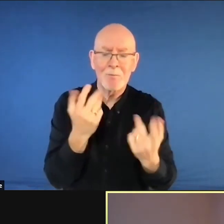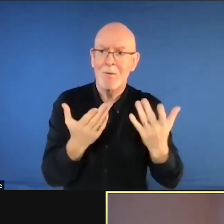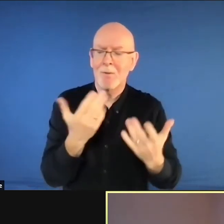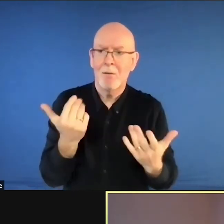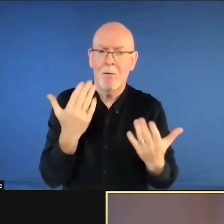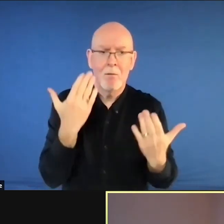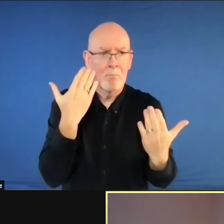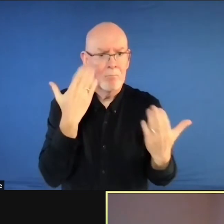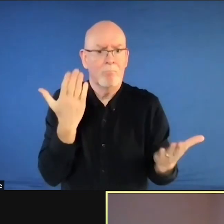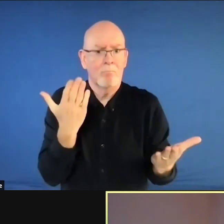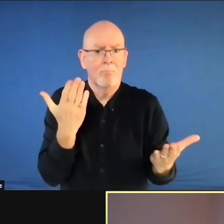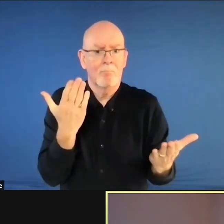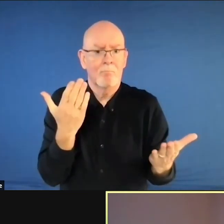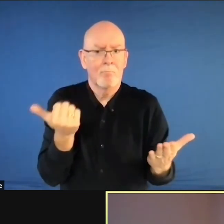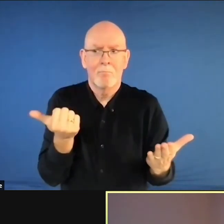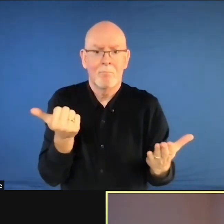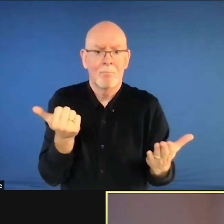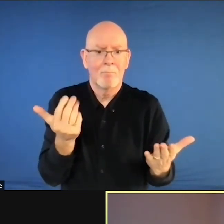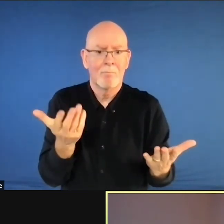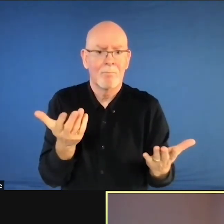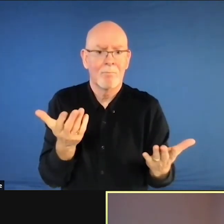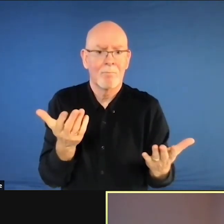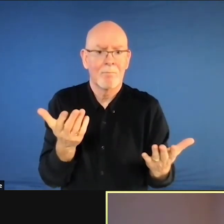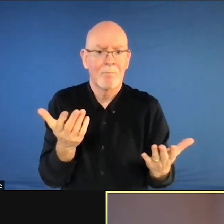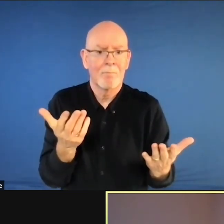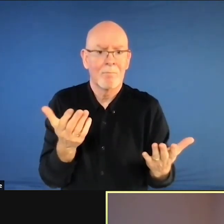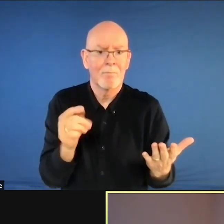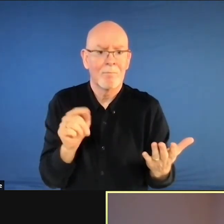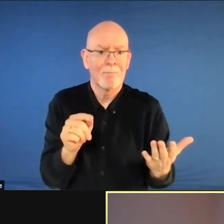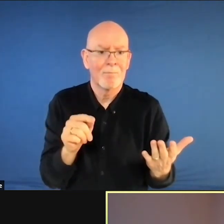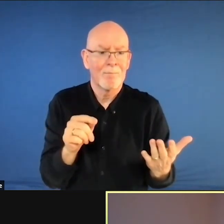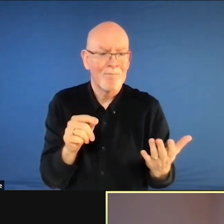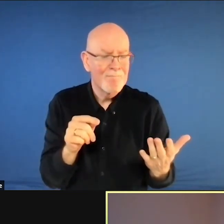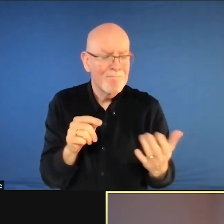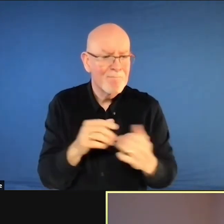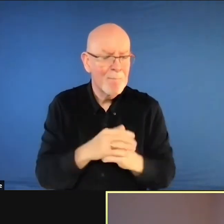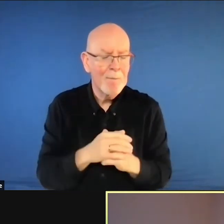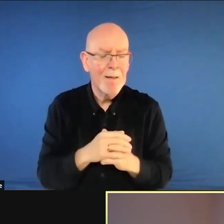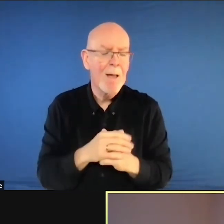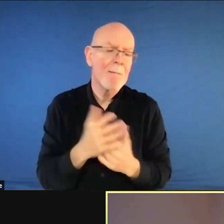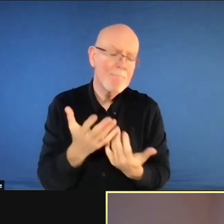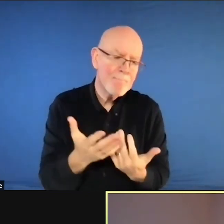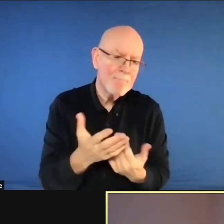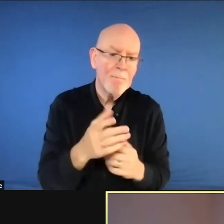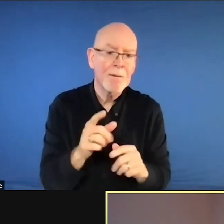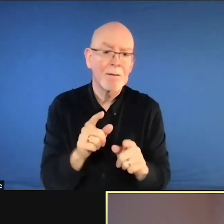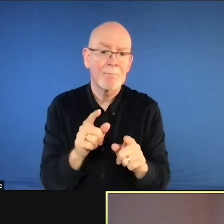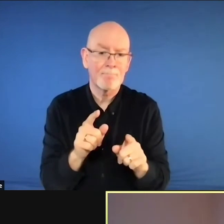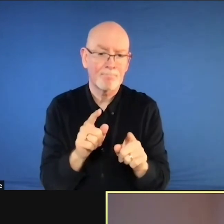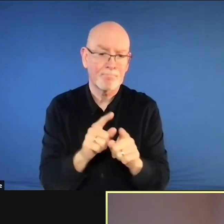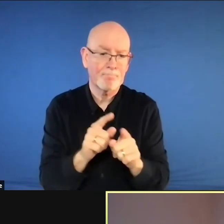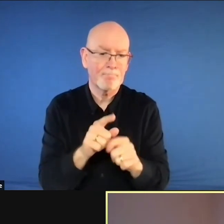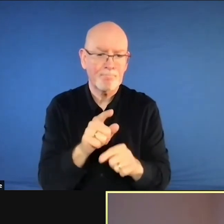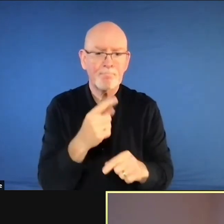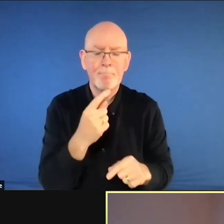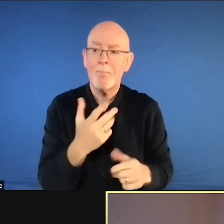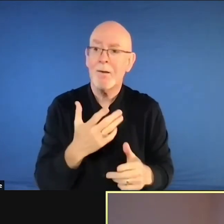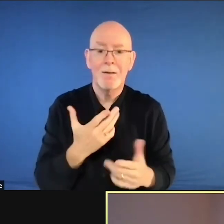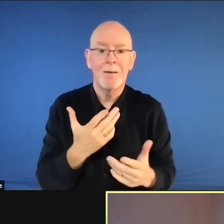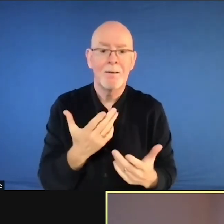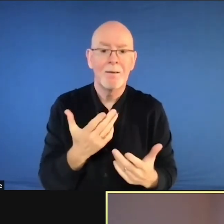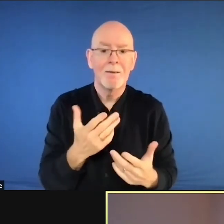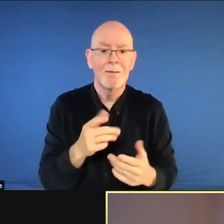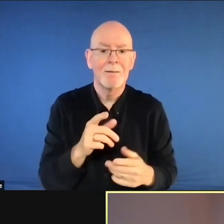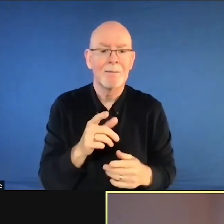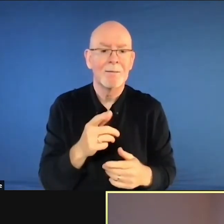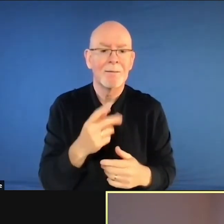Not, again, as said, not just to ensure that our population of concern is unaffected, but